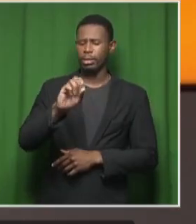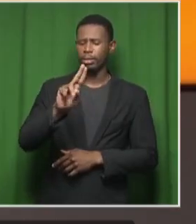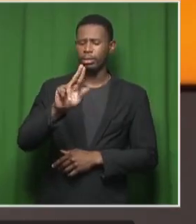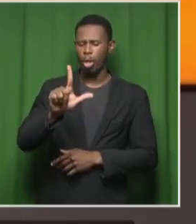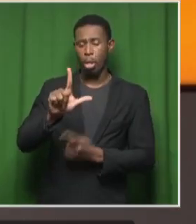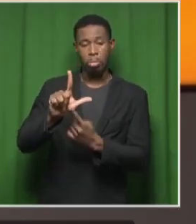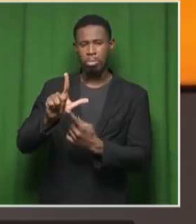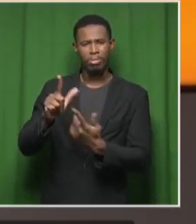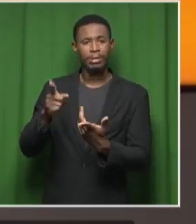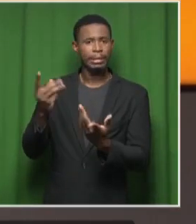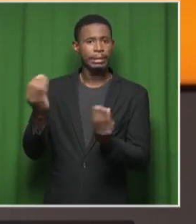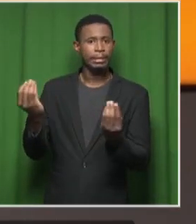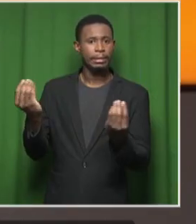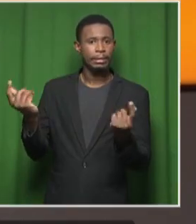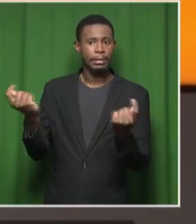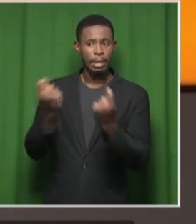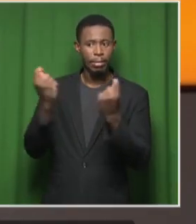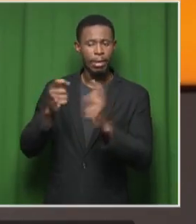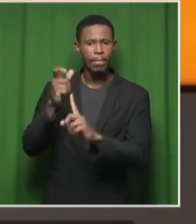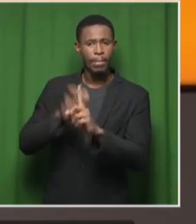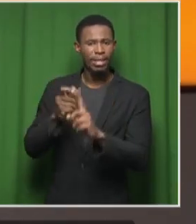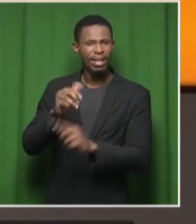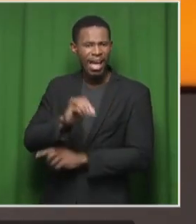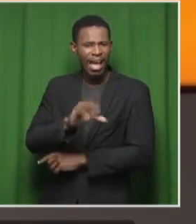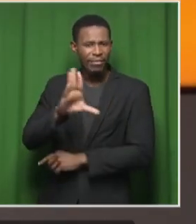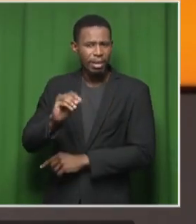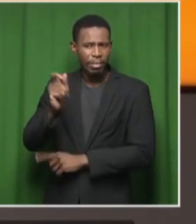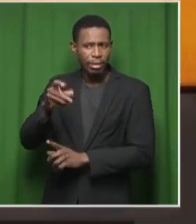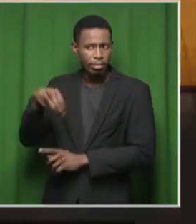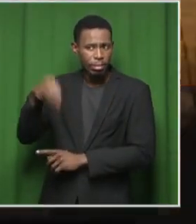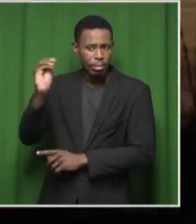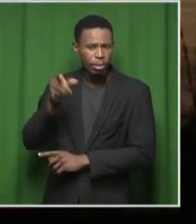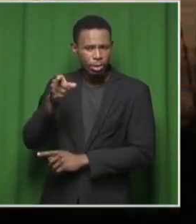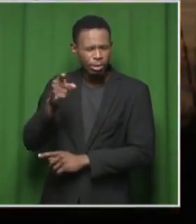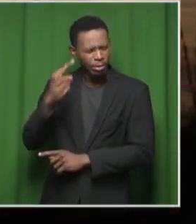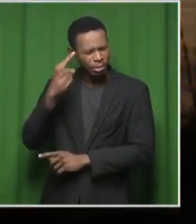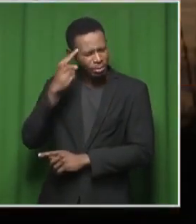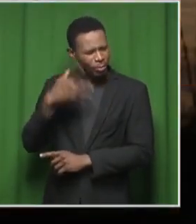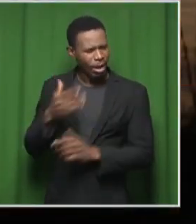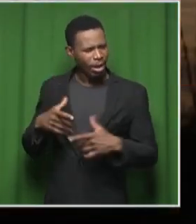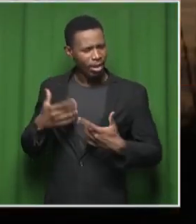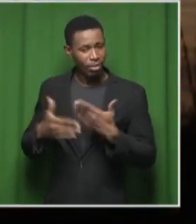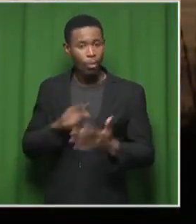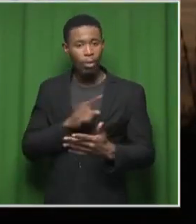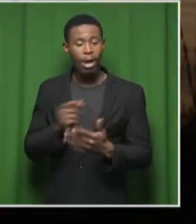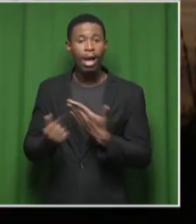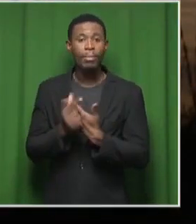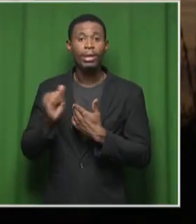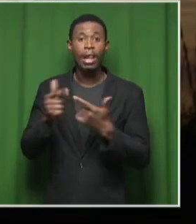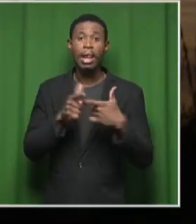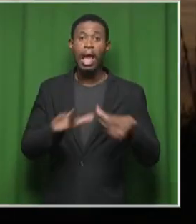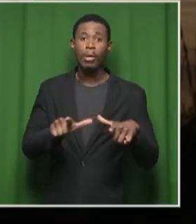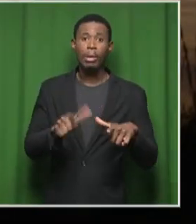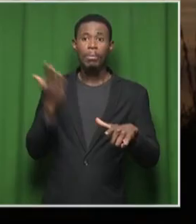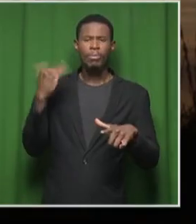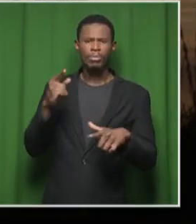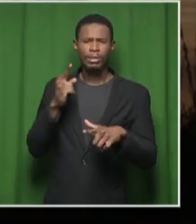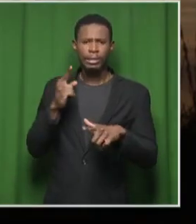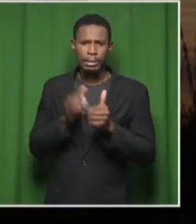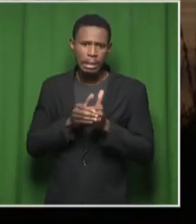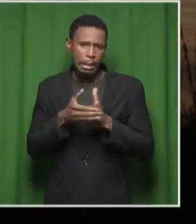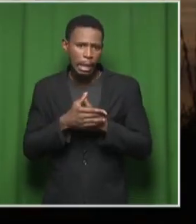who rediscovered her will to live when she decided to revive a language she was once ashamed of. Now, this documentary contrasts an